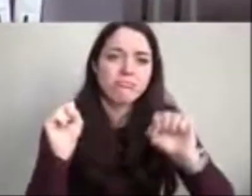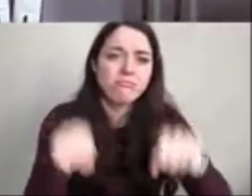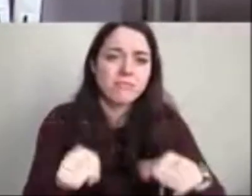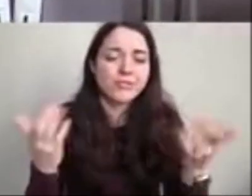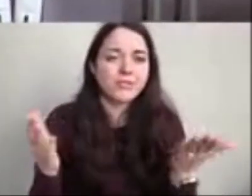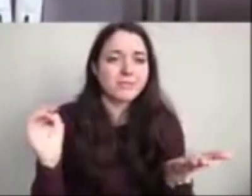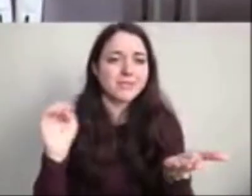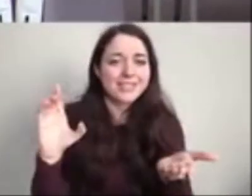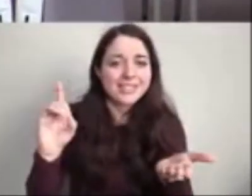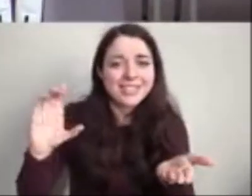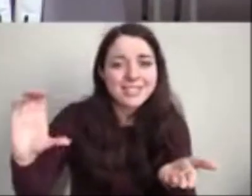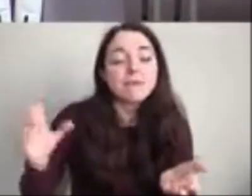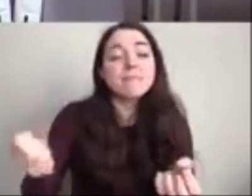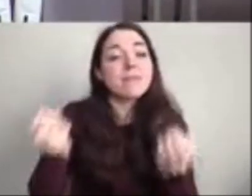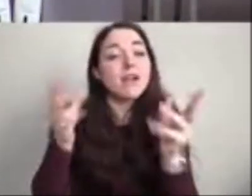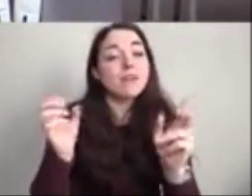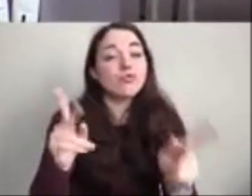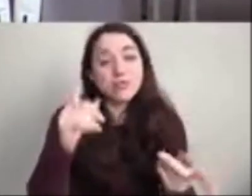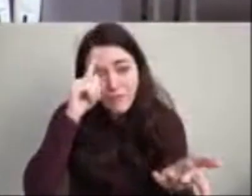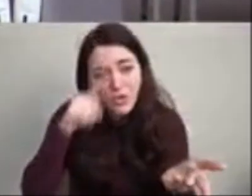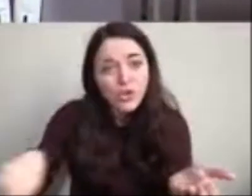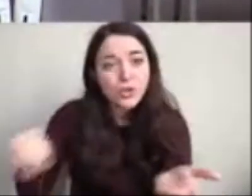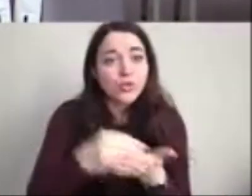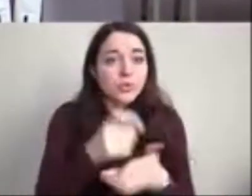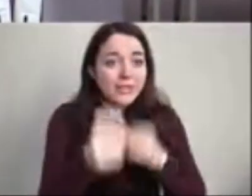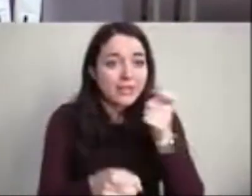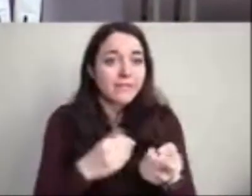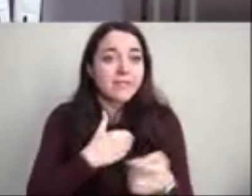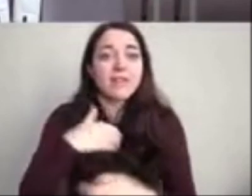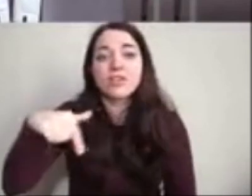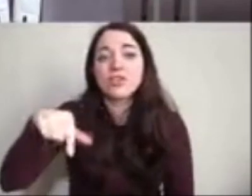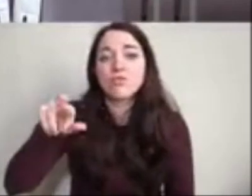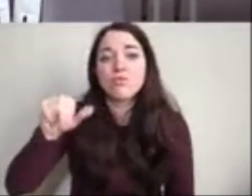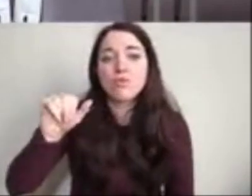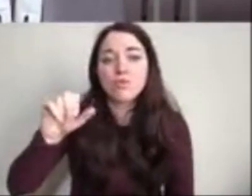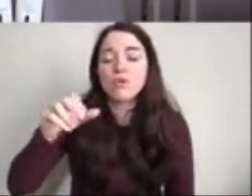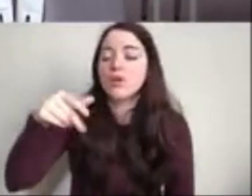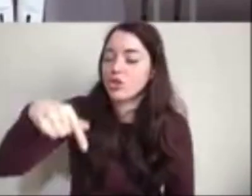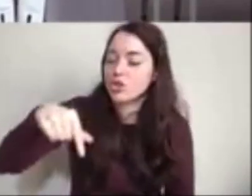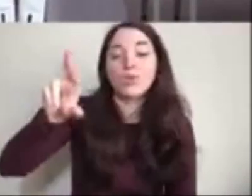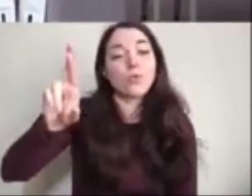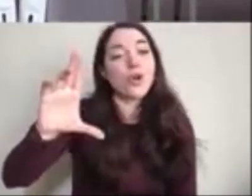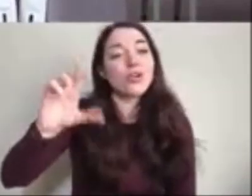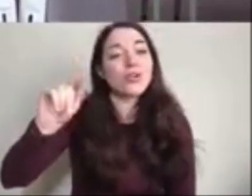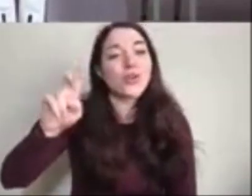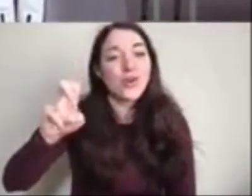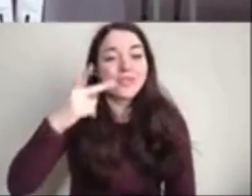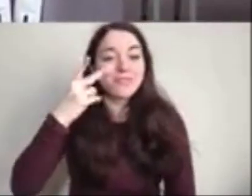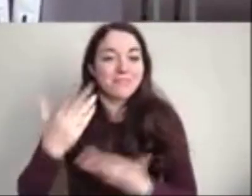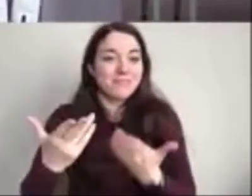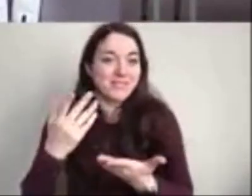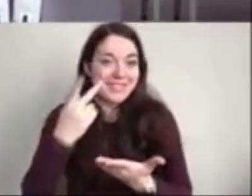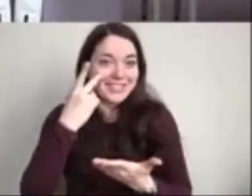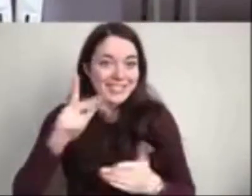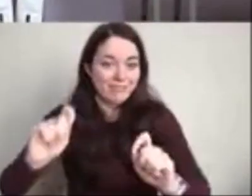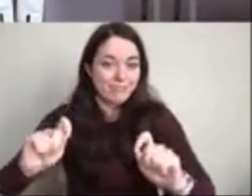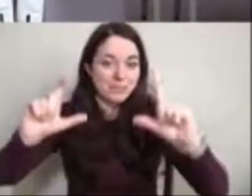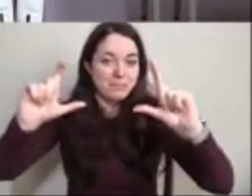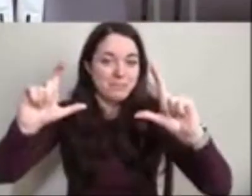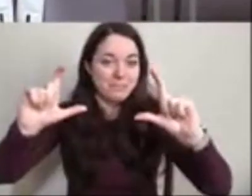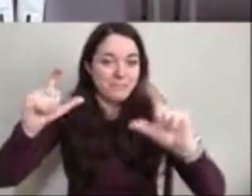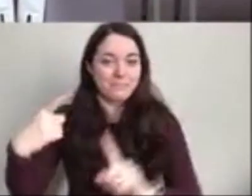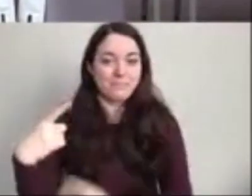There are many ways to be able to give. There's a QR code that will happen on your screen. There are QR codes